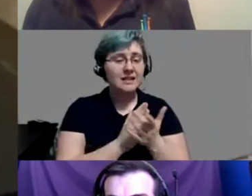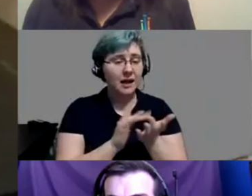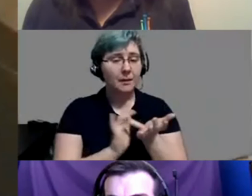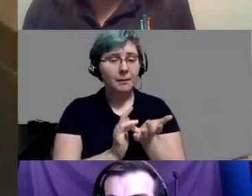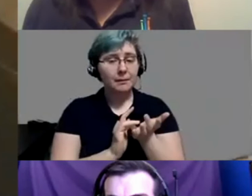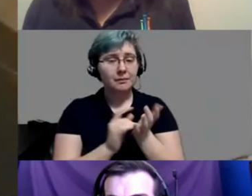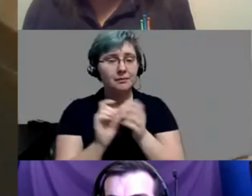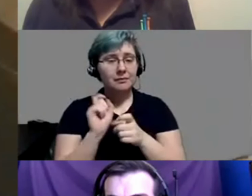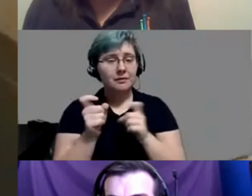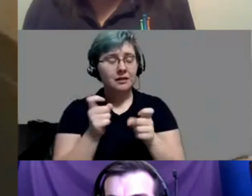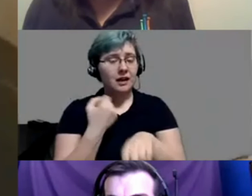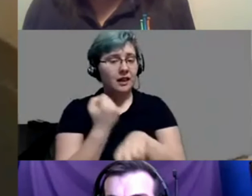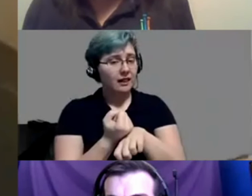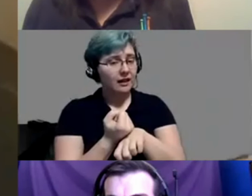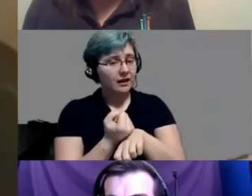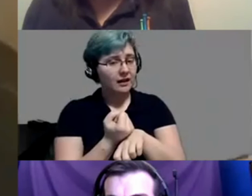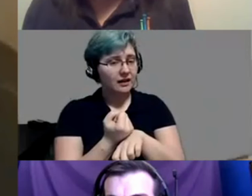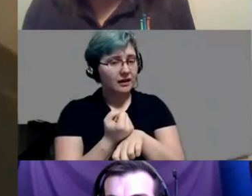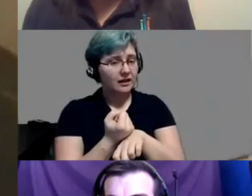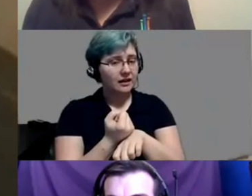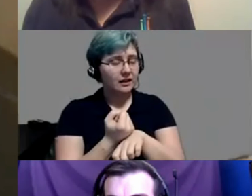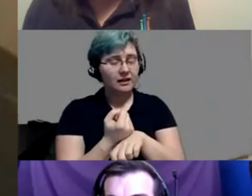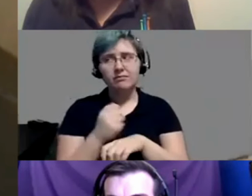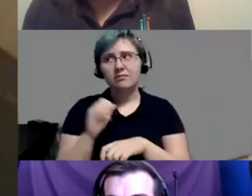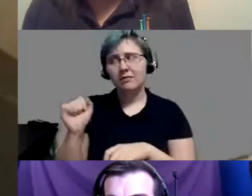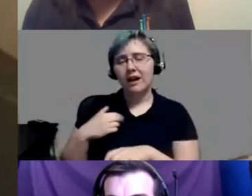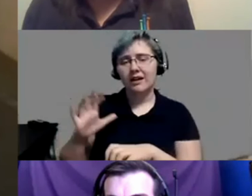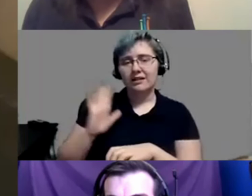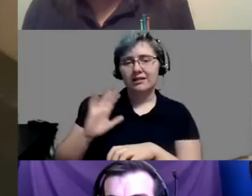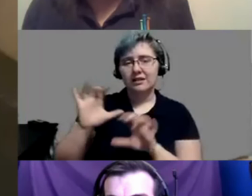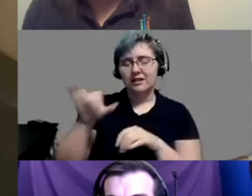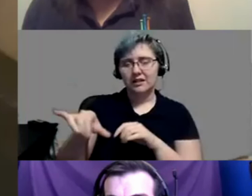I did that, but the weirdest thing,